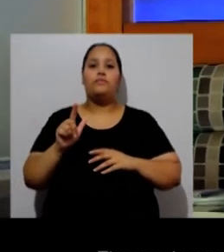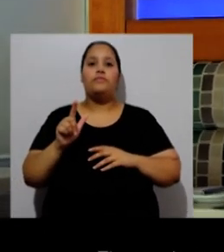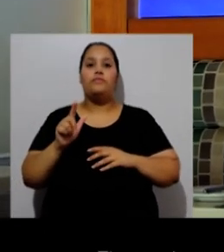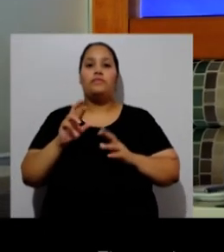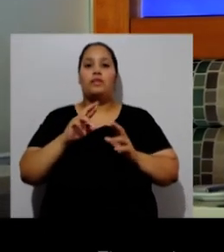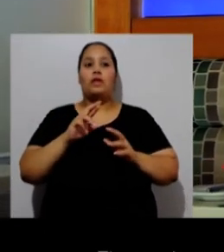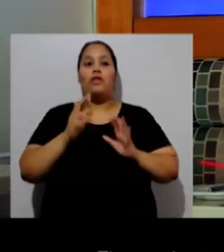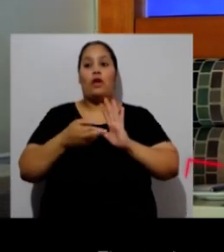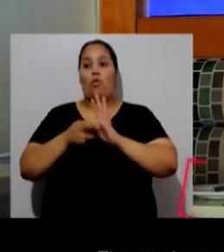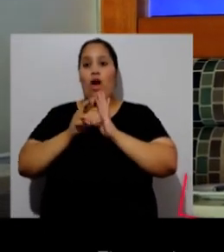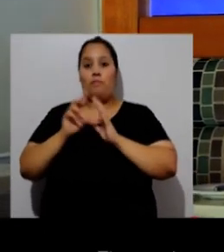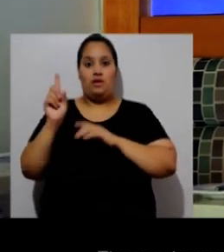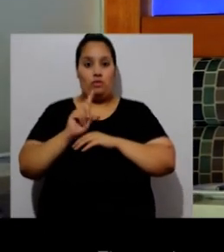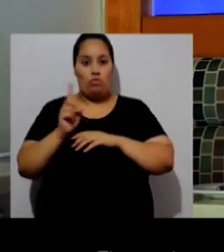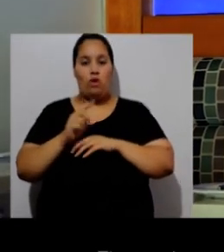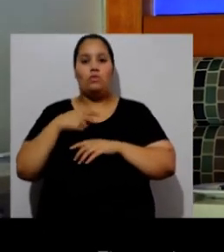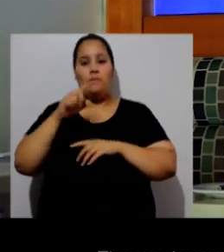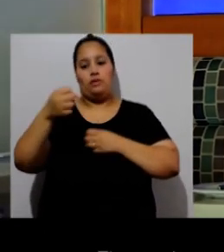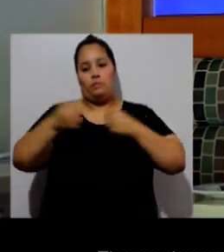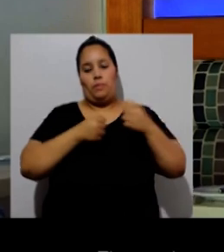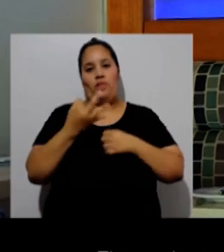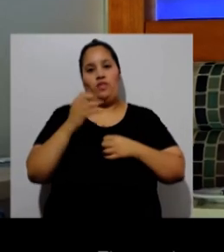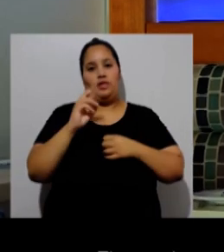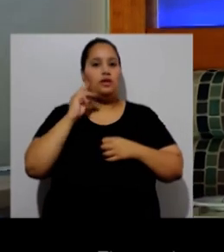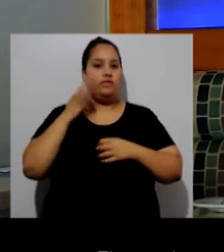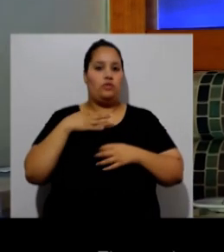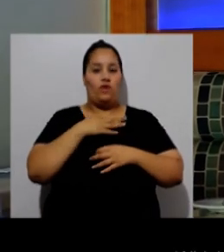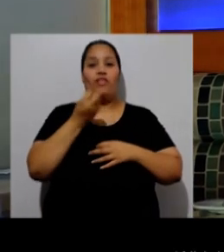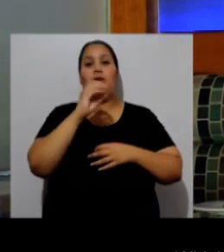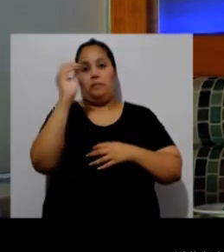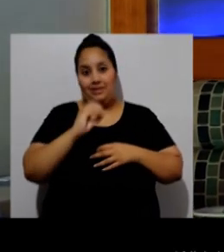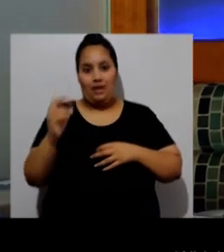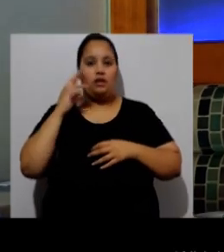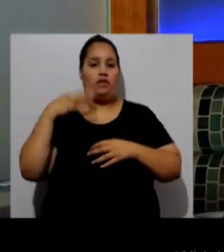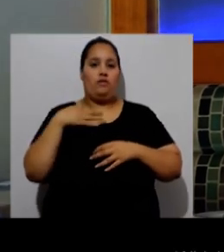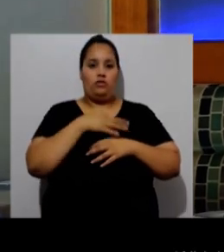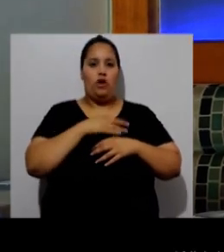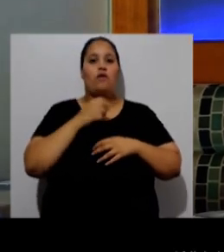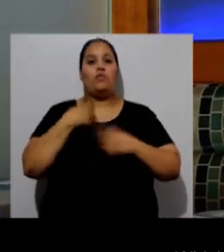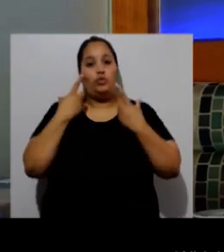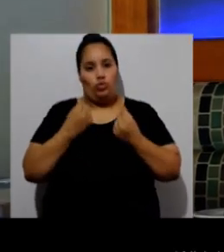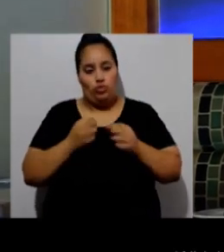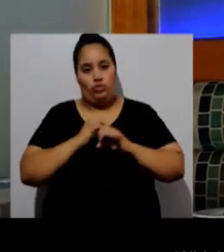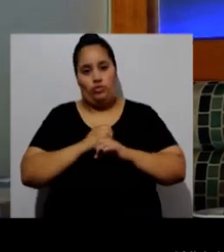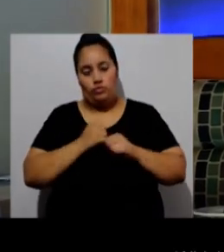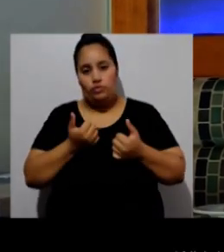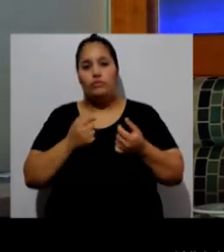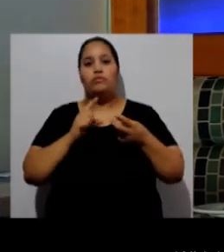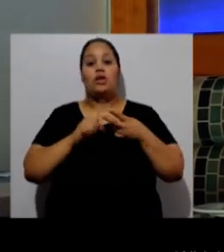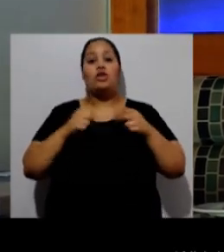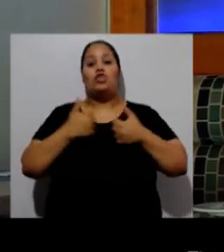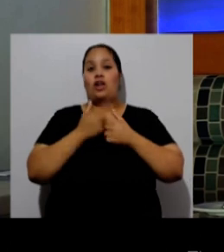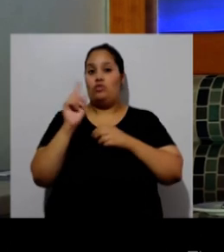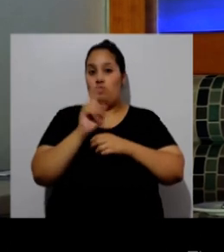were to employ 30% of Deaf staff, which we did. The challenges that we had,